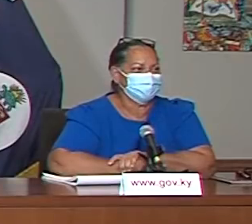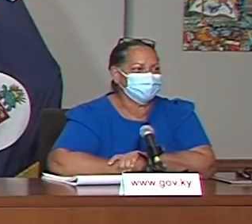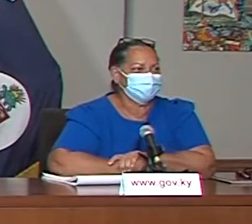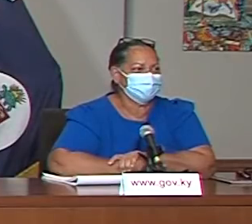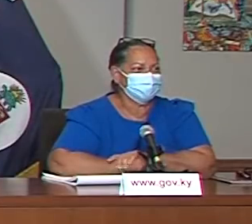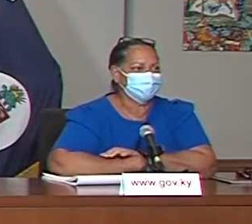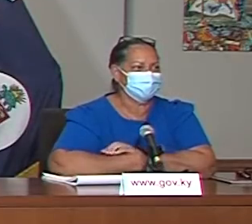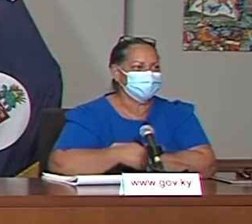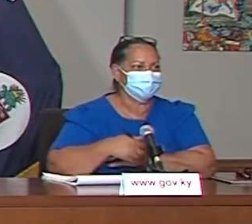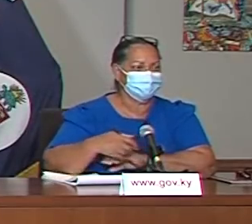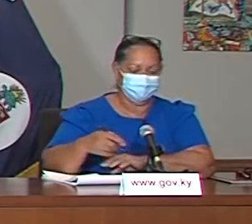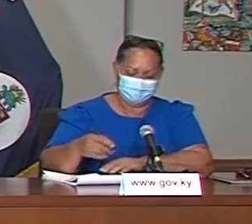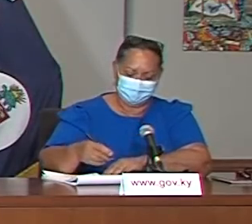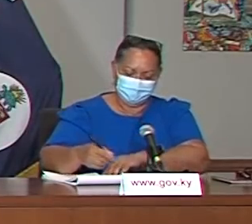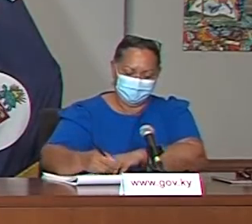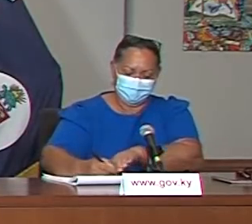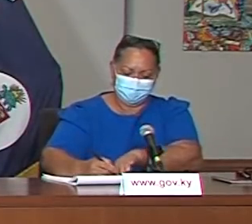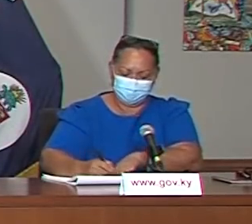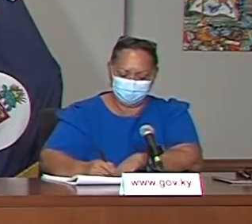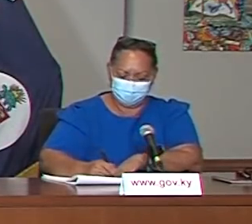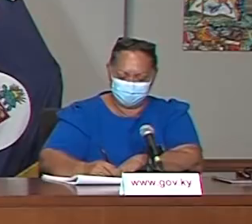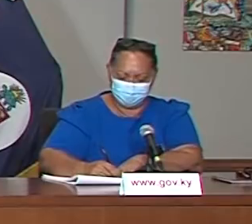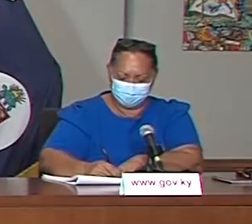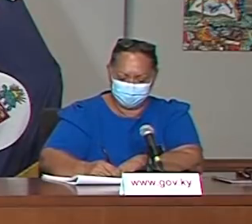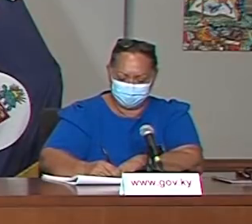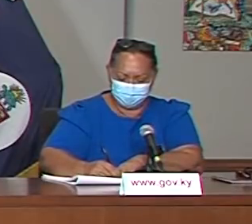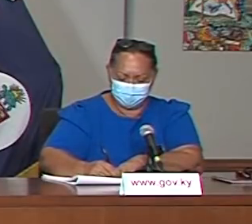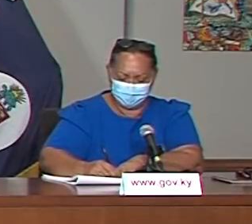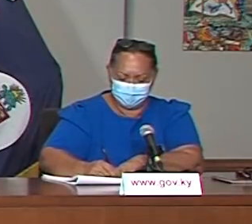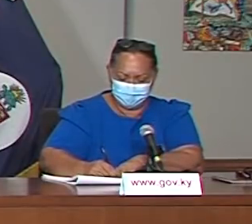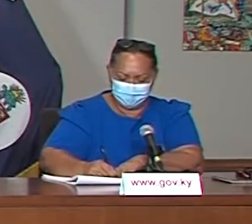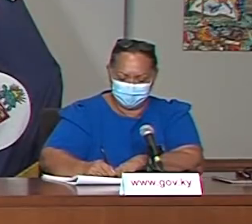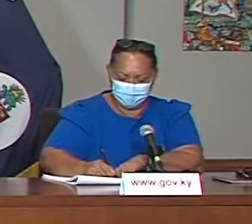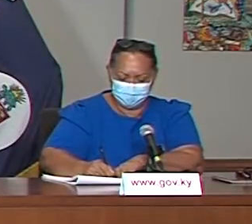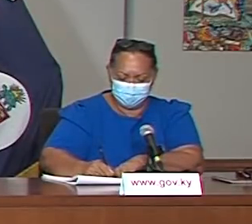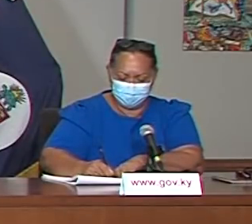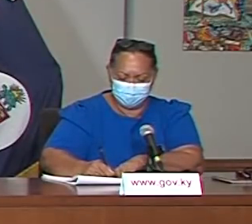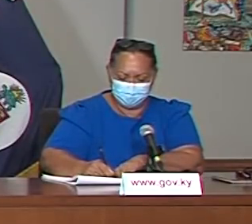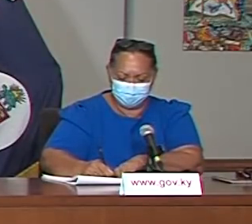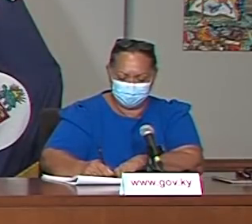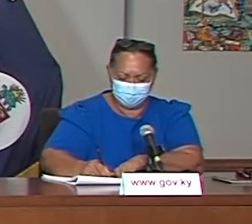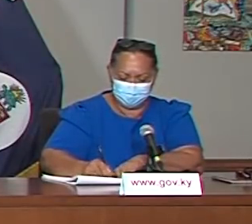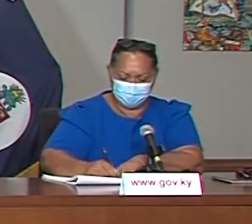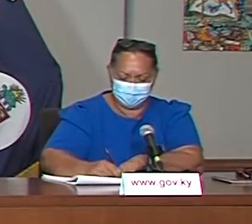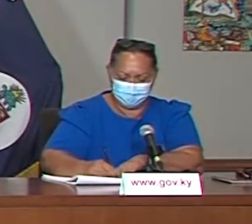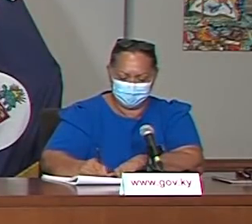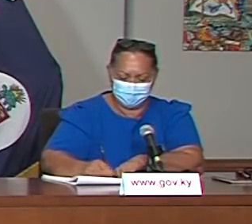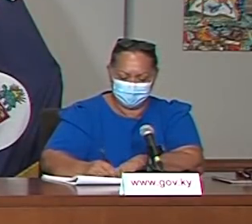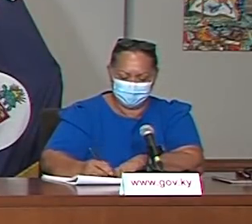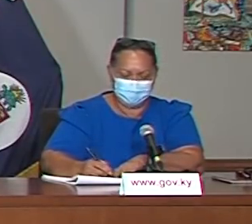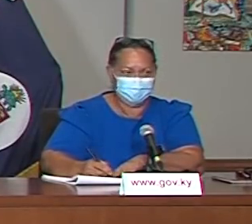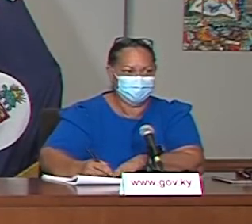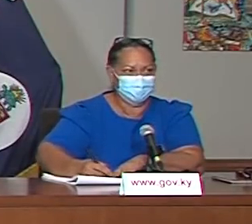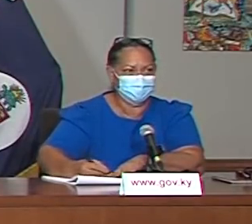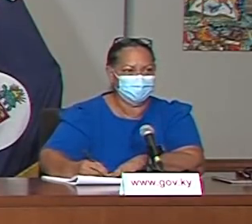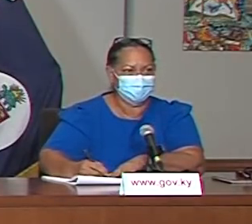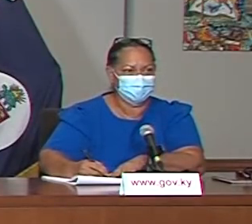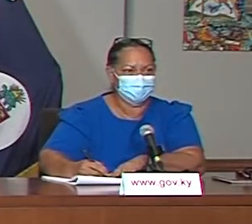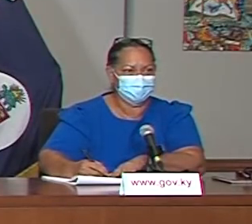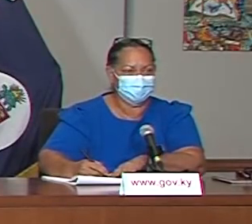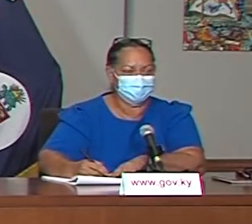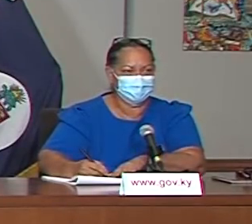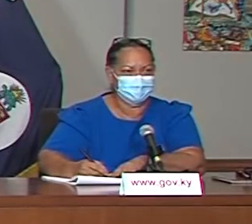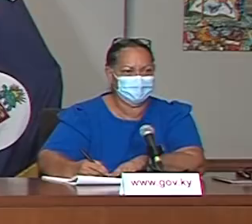Minister Bryan, the Premier just literally said that there are no airlines planning to come in as a result